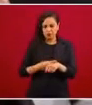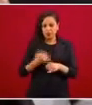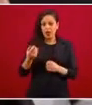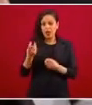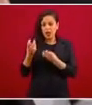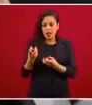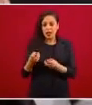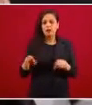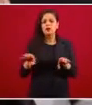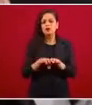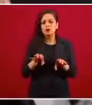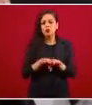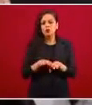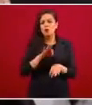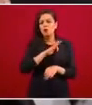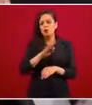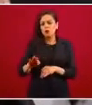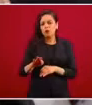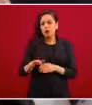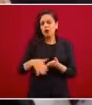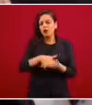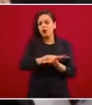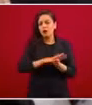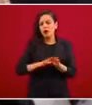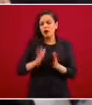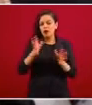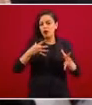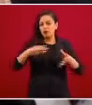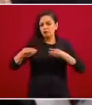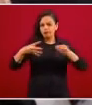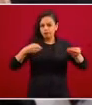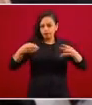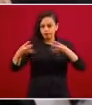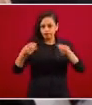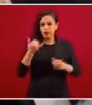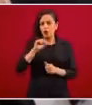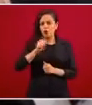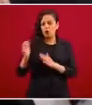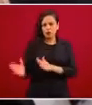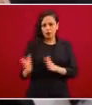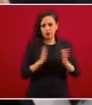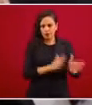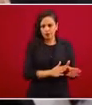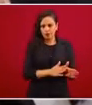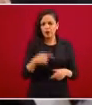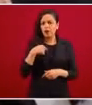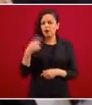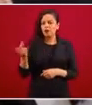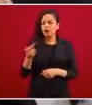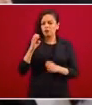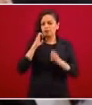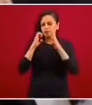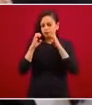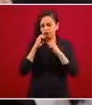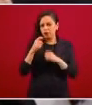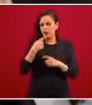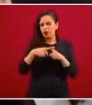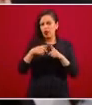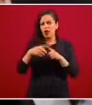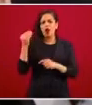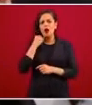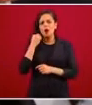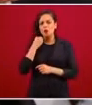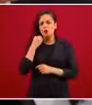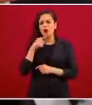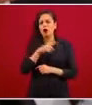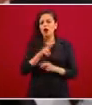these cases later to end this pandemic? And second question, I've been interviewing a lot of attorneys